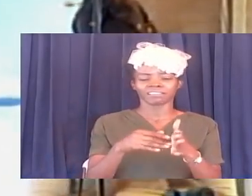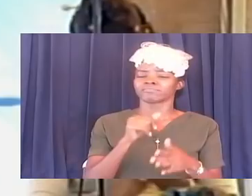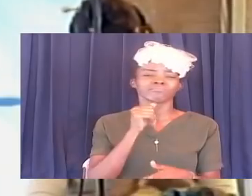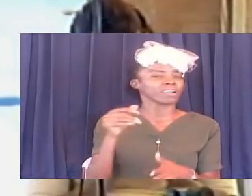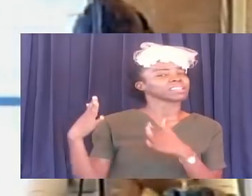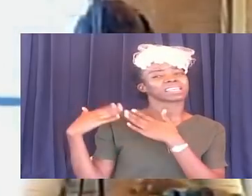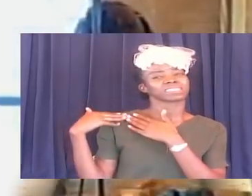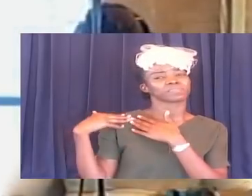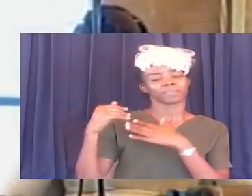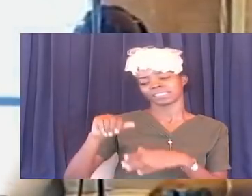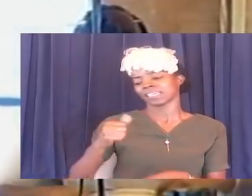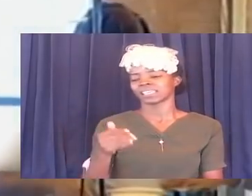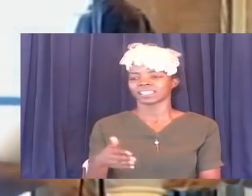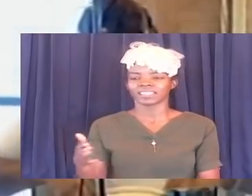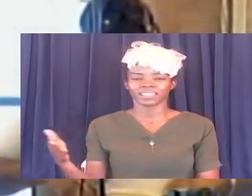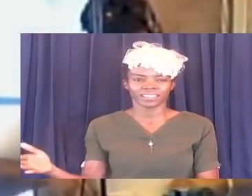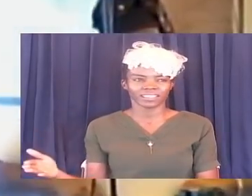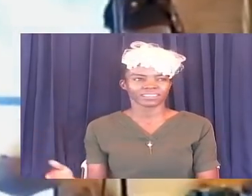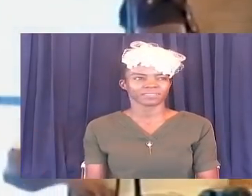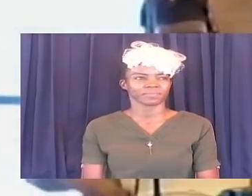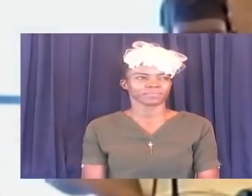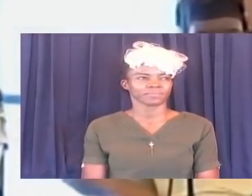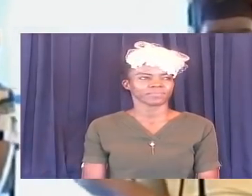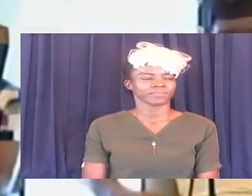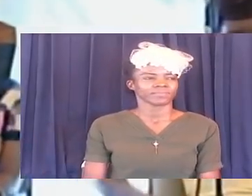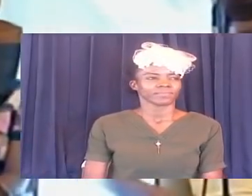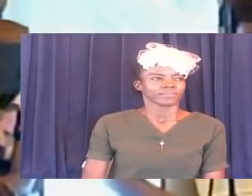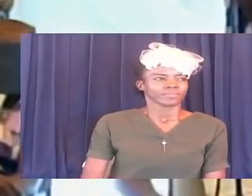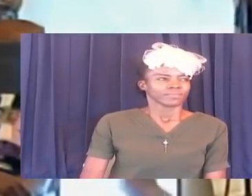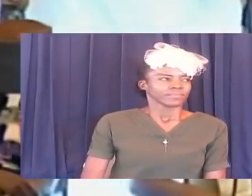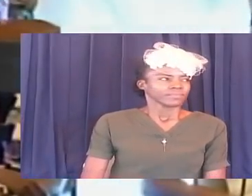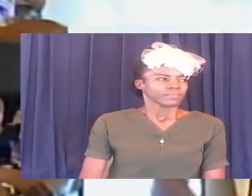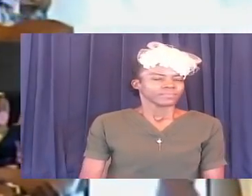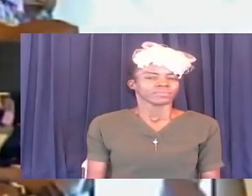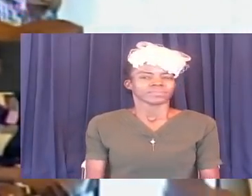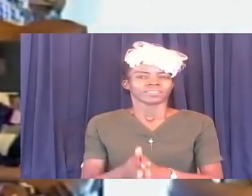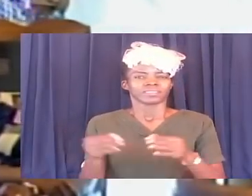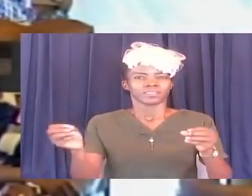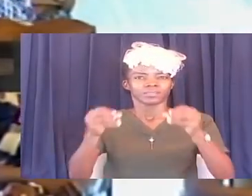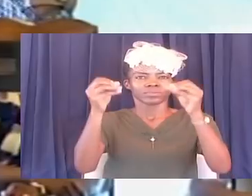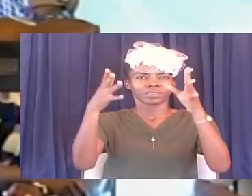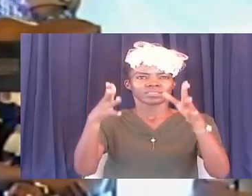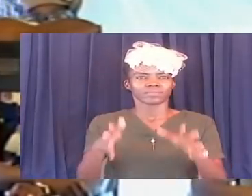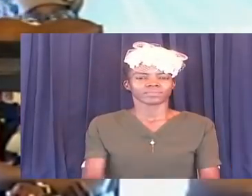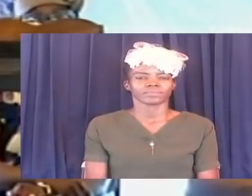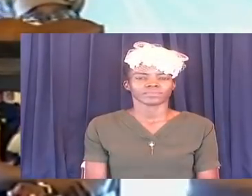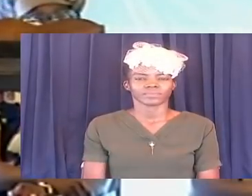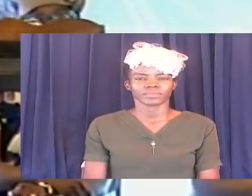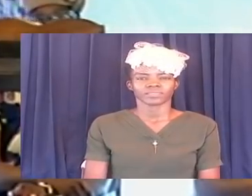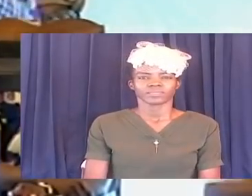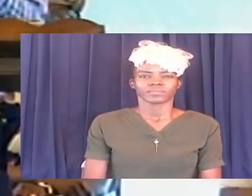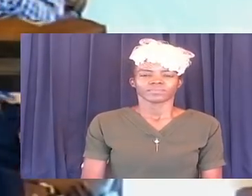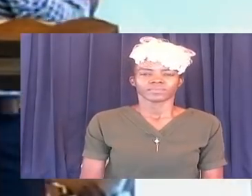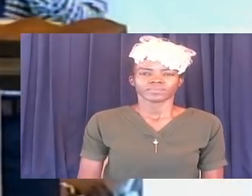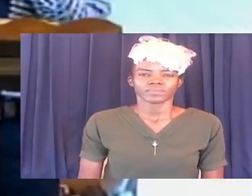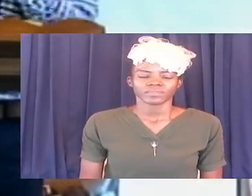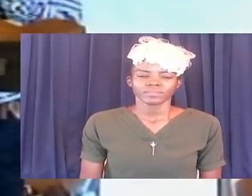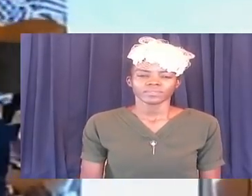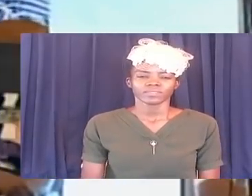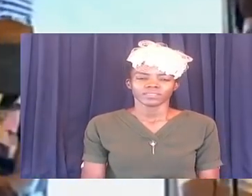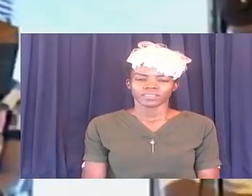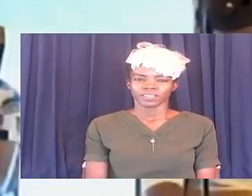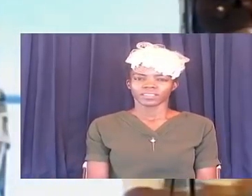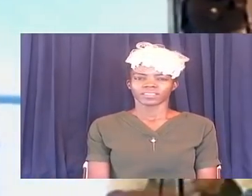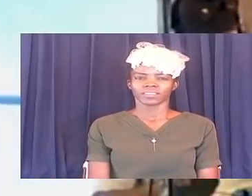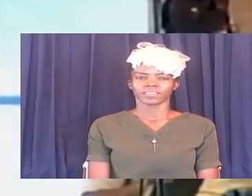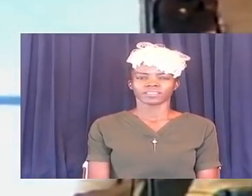Hallelujah. Praise the Lord. Hallelujah. And the scripture goes on to tell